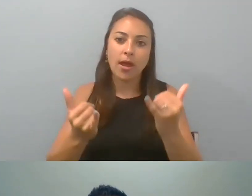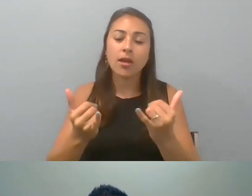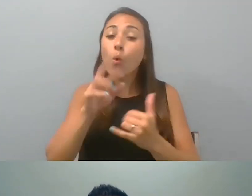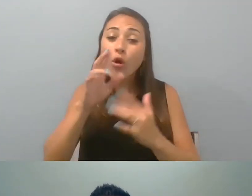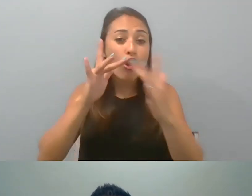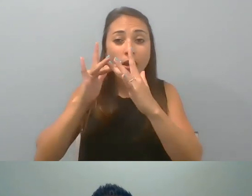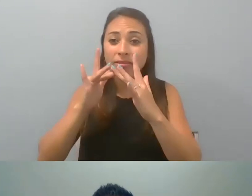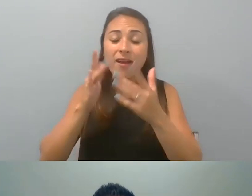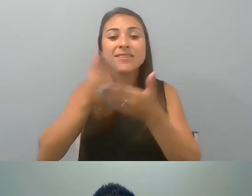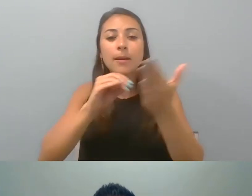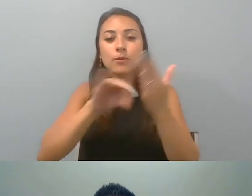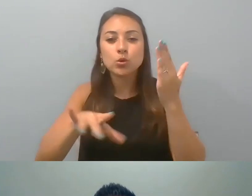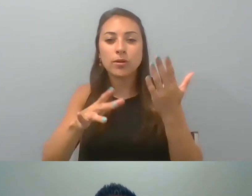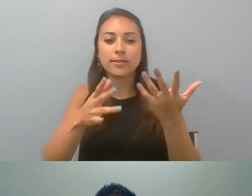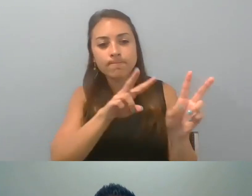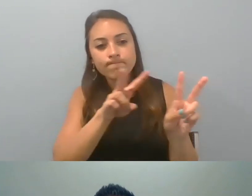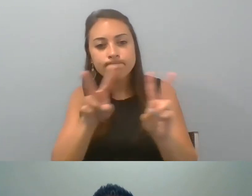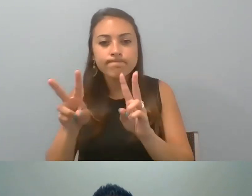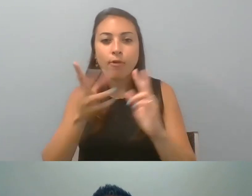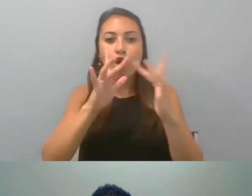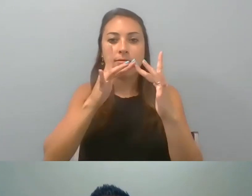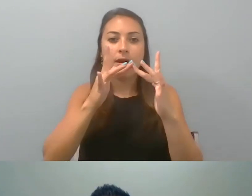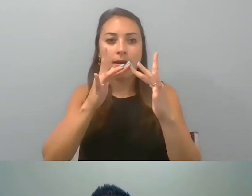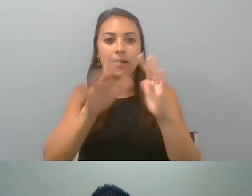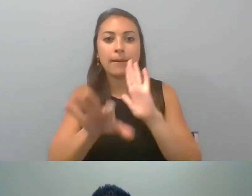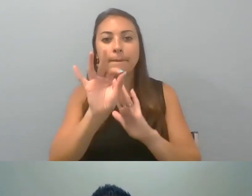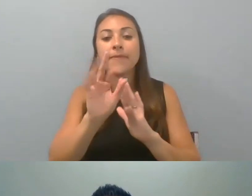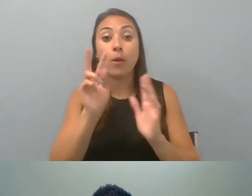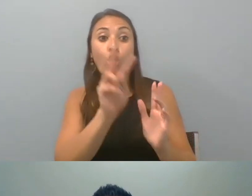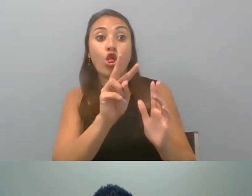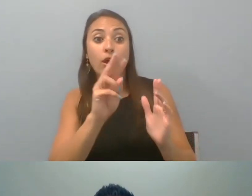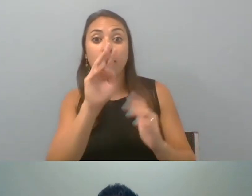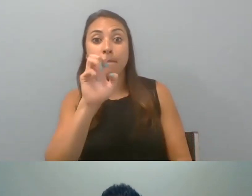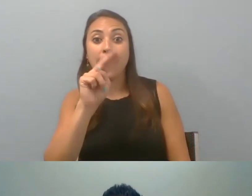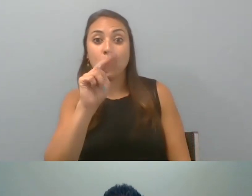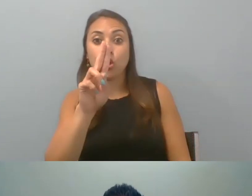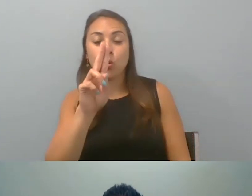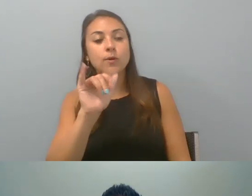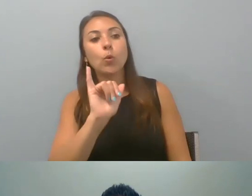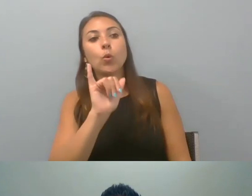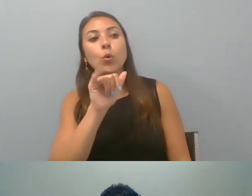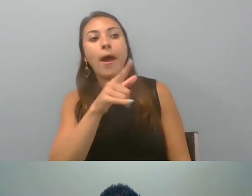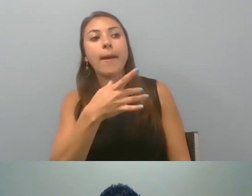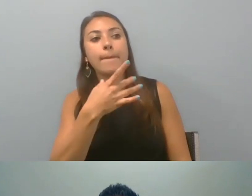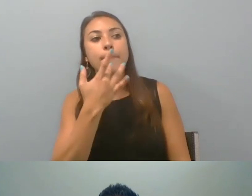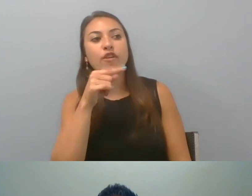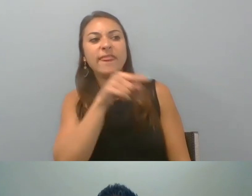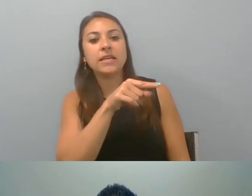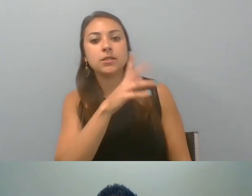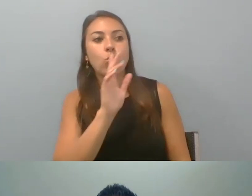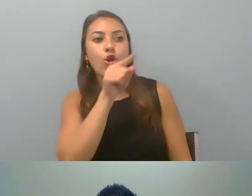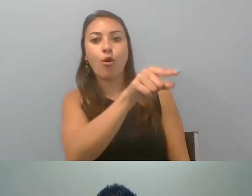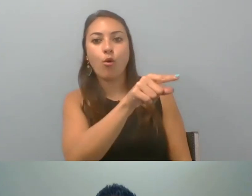make decisions about where they're going that day based on what's on the menu. So if it's easier for someone, they can go online and check